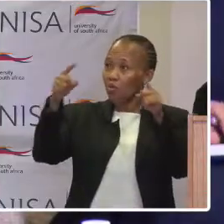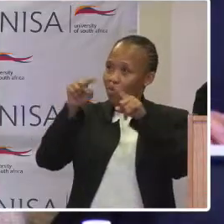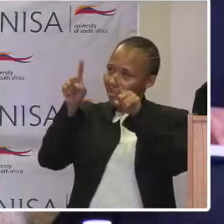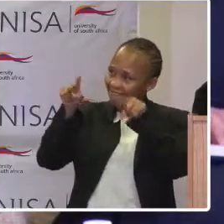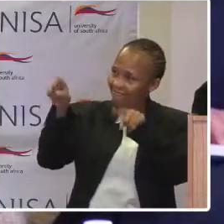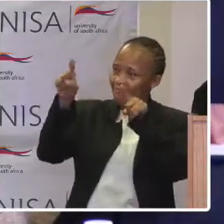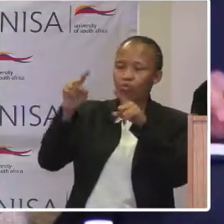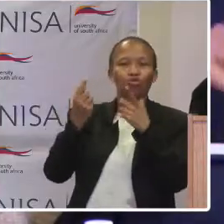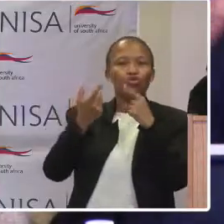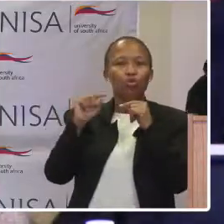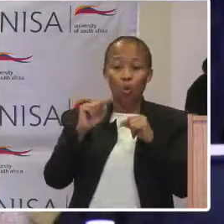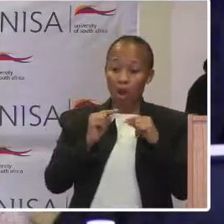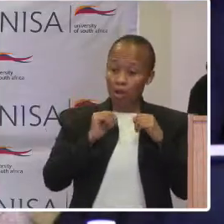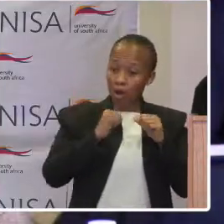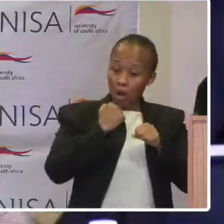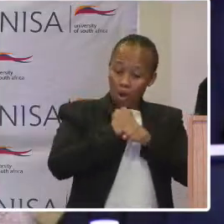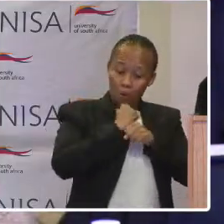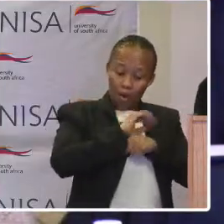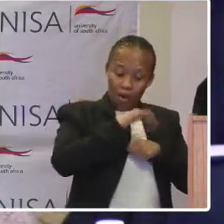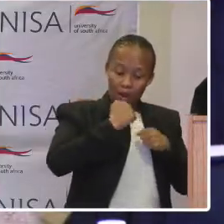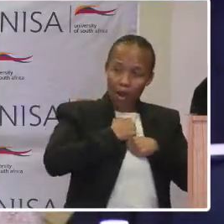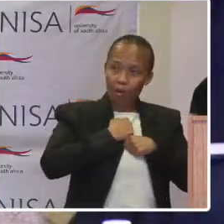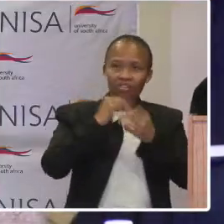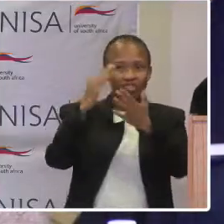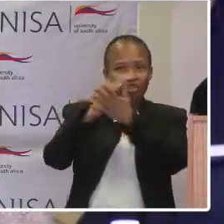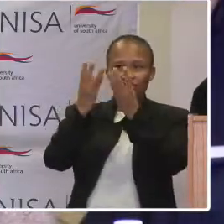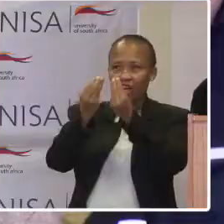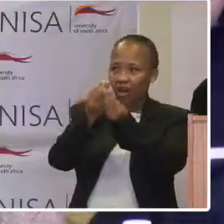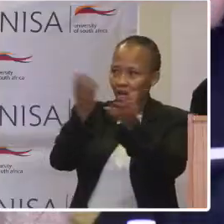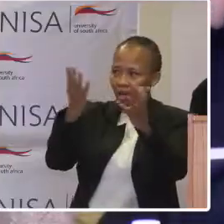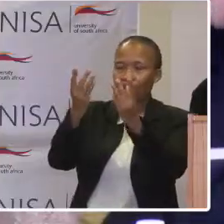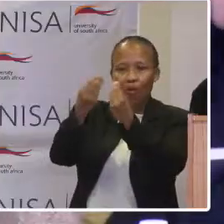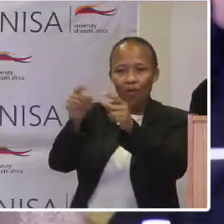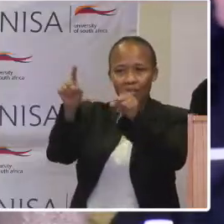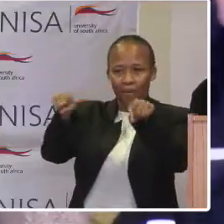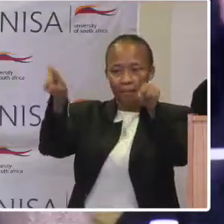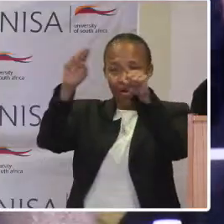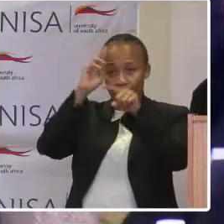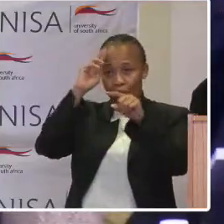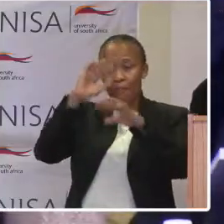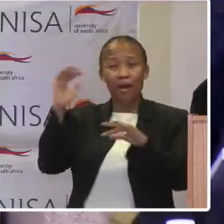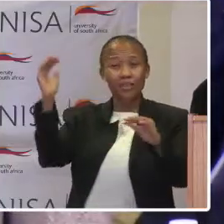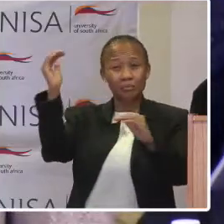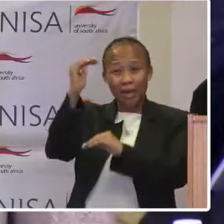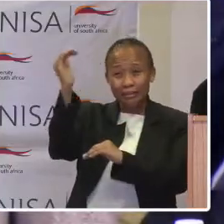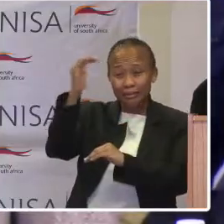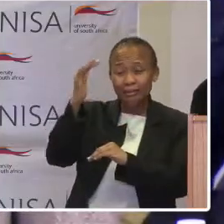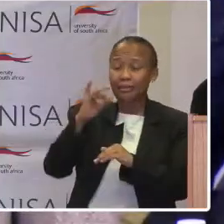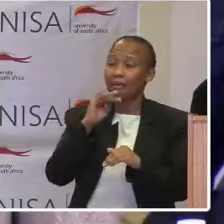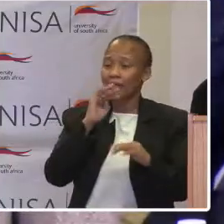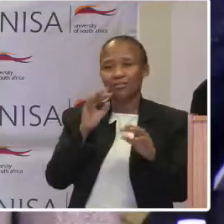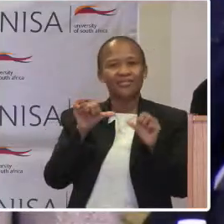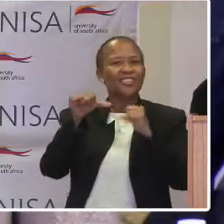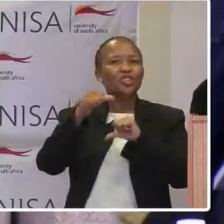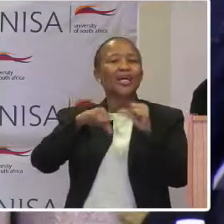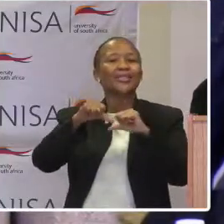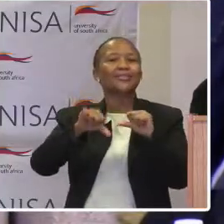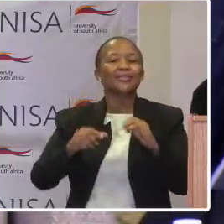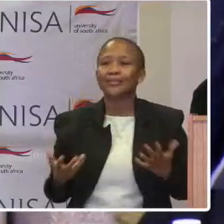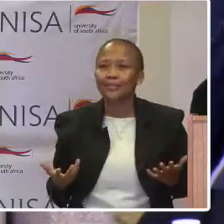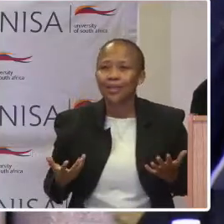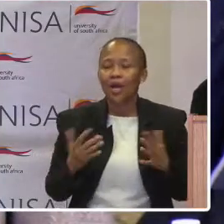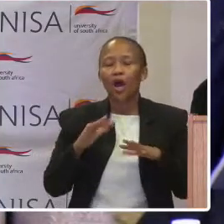what we do. Remember, space is a science. It's a science. Before you predict